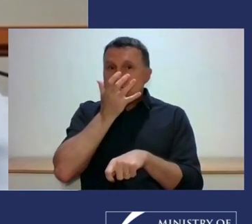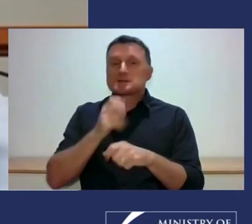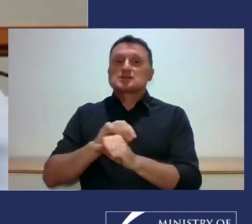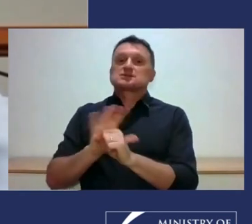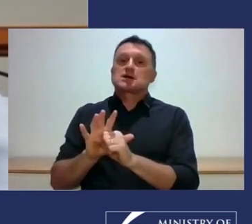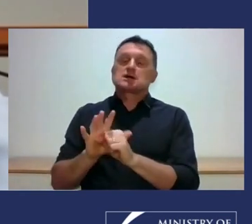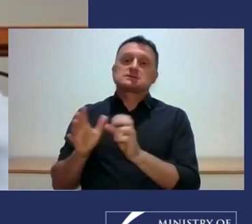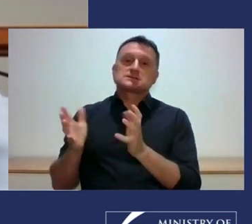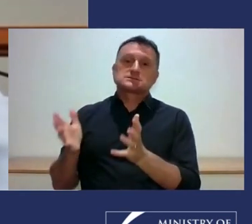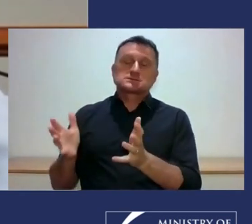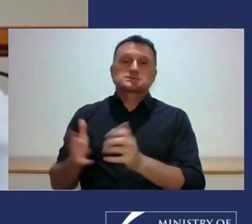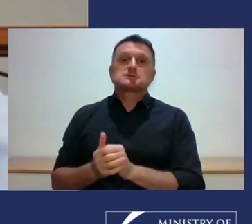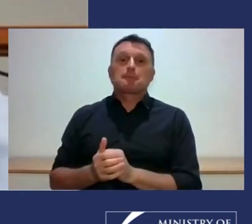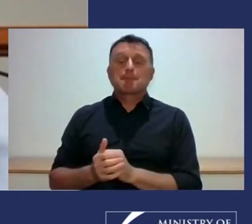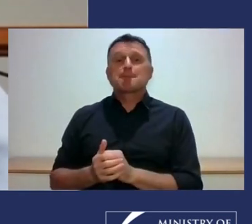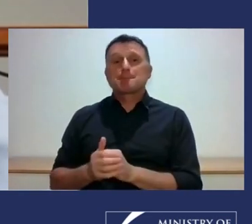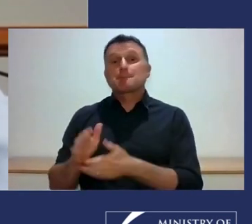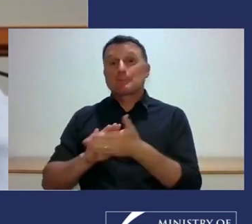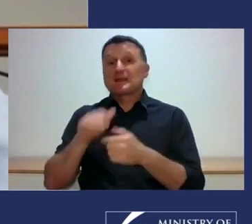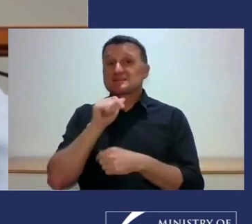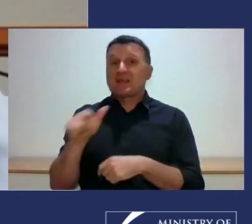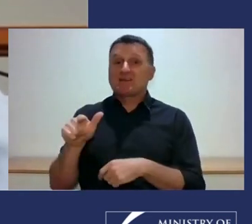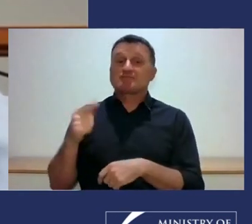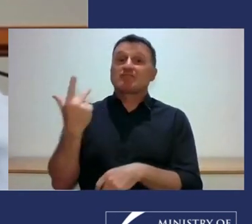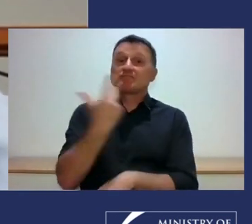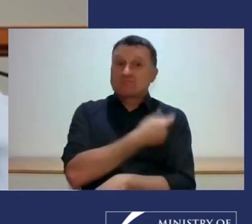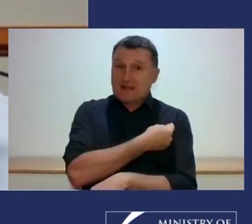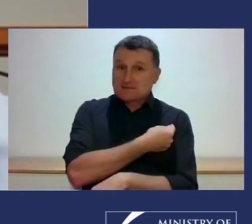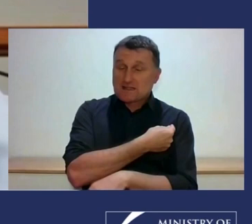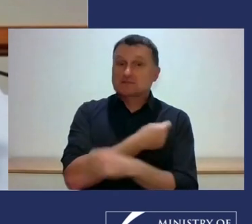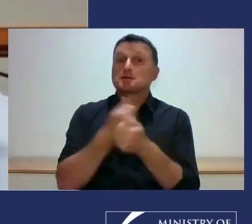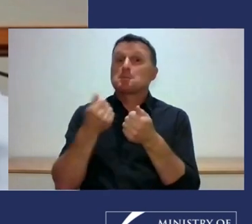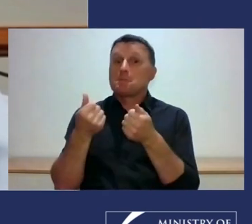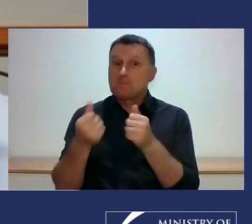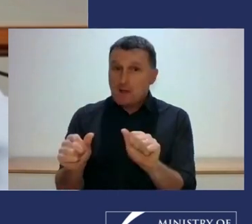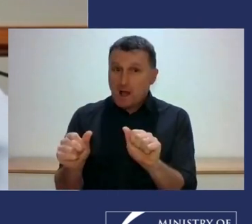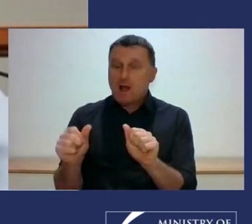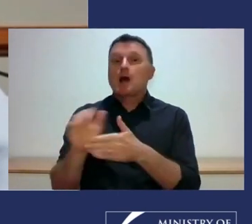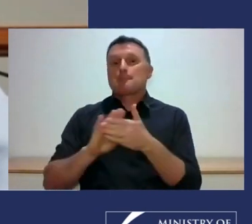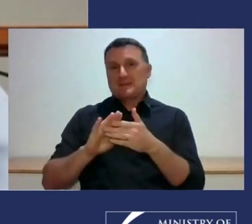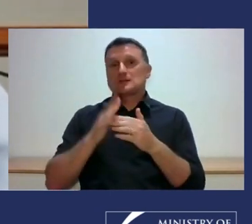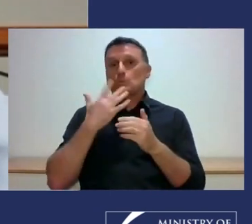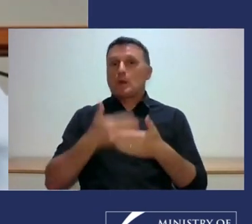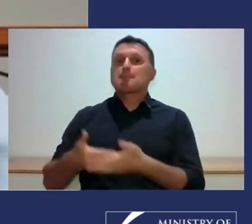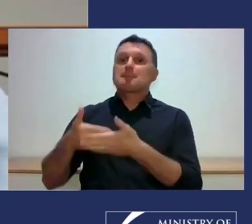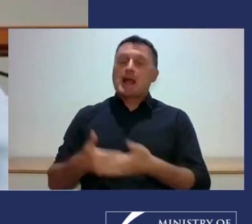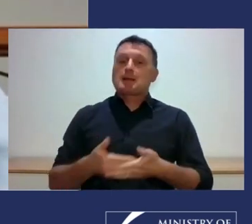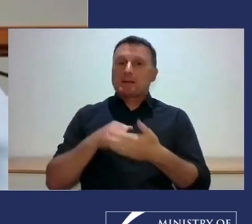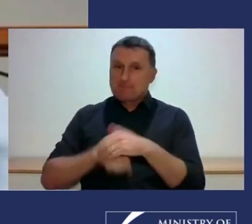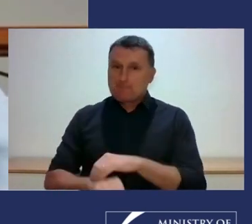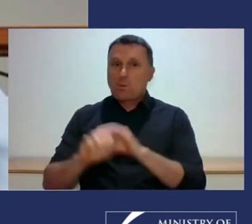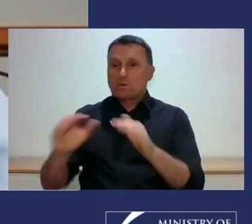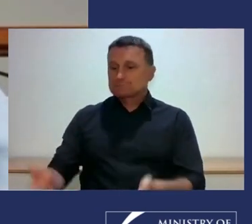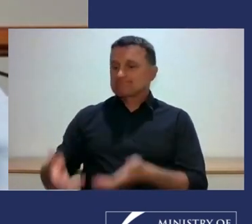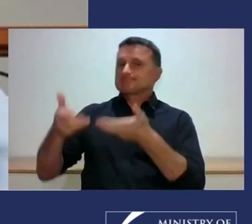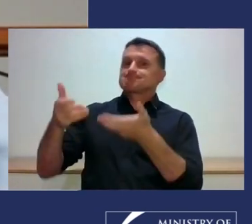kick COVID into touch, get your vaccination, and then you can actually celebrate your baby and the pregnancy and have it as a